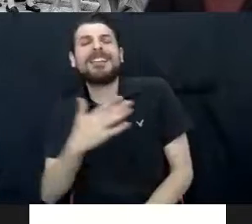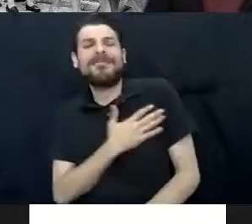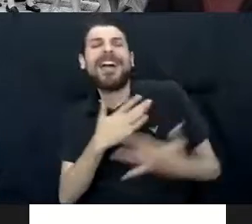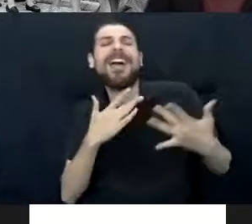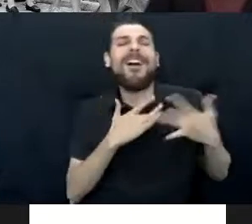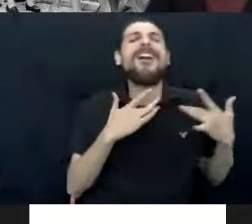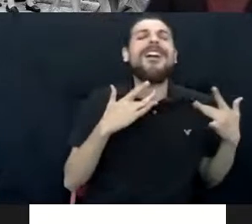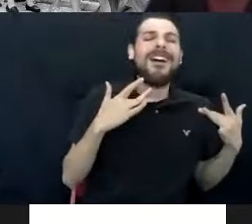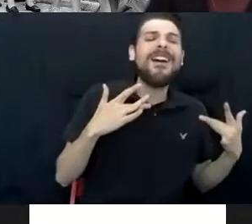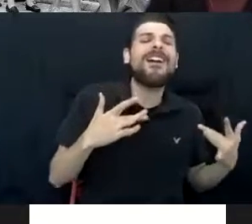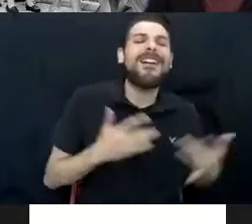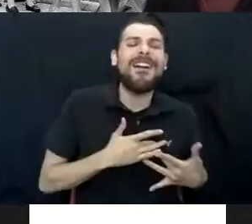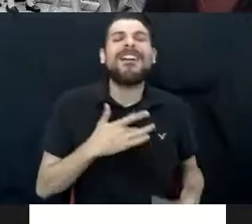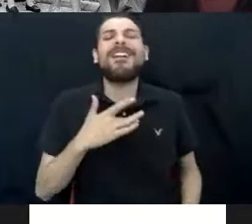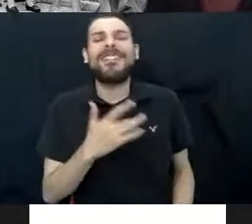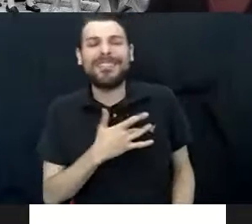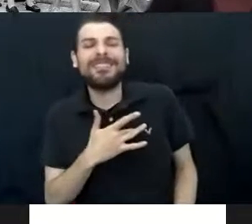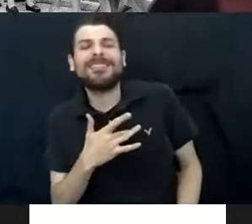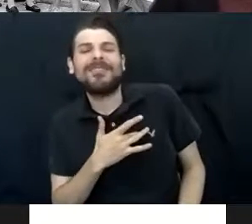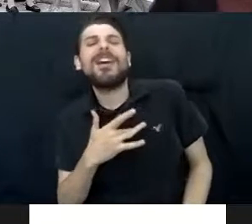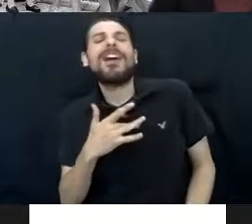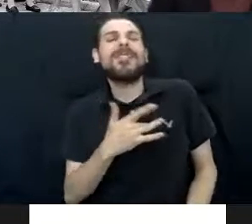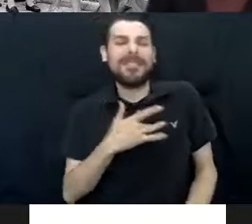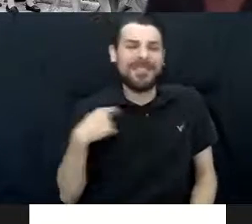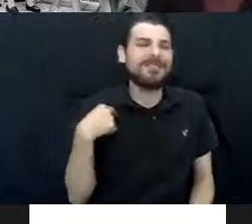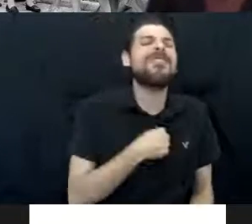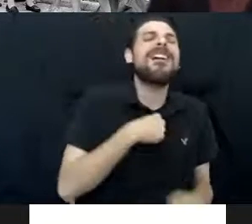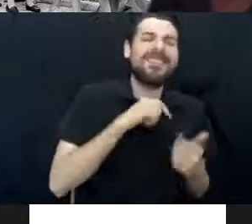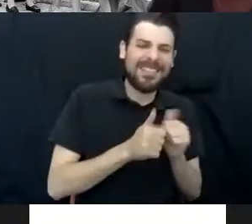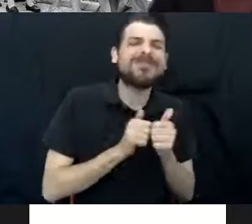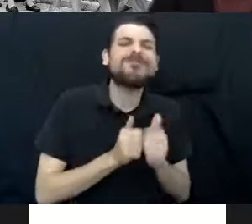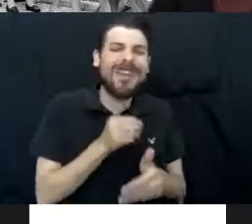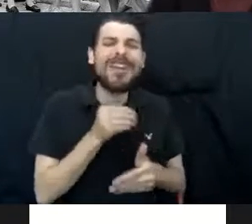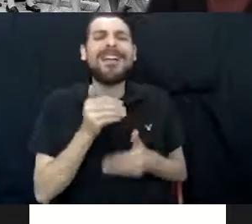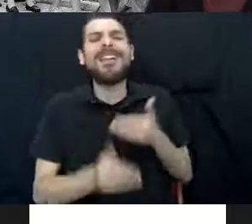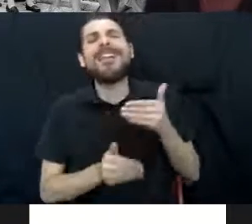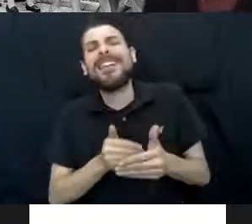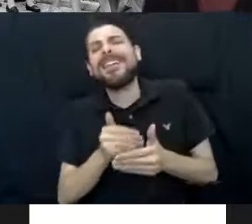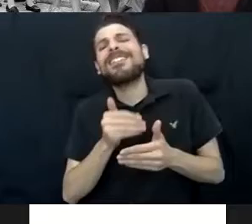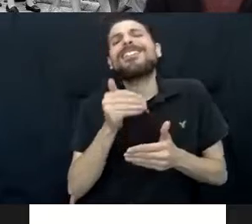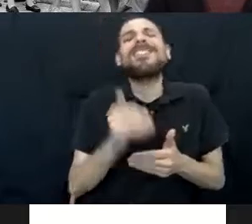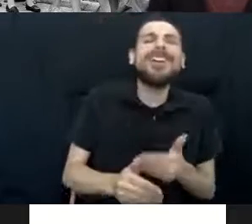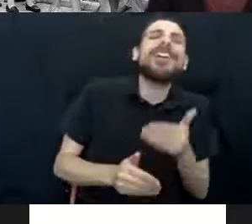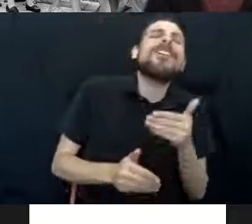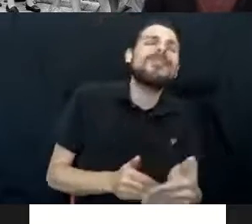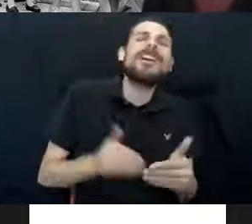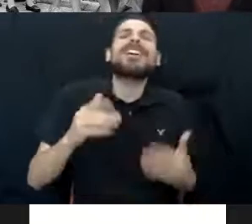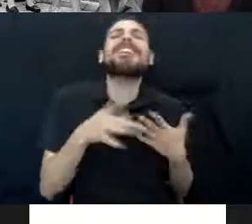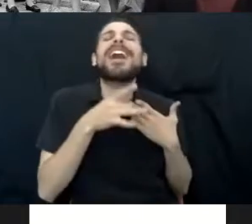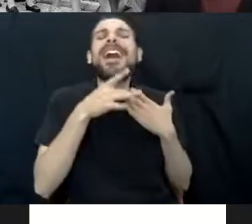guide my heart, while I run this race.